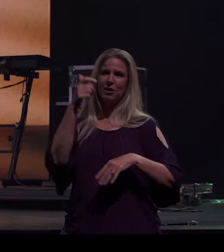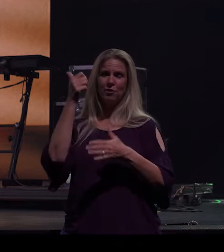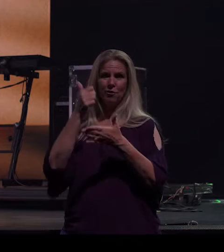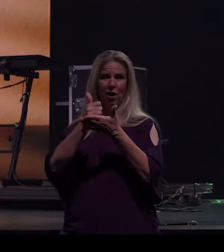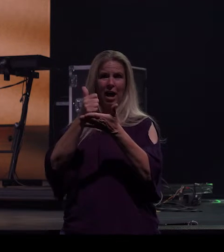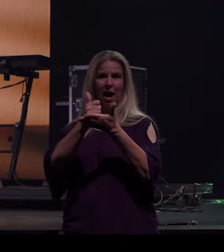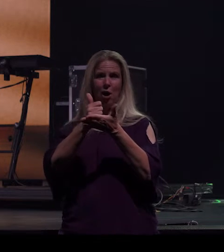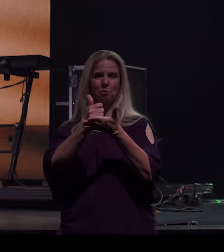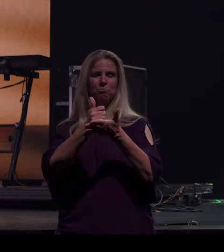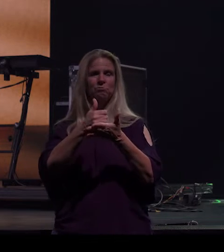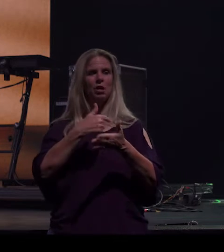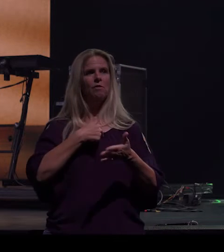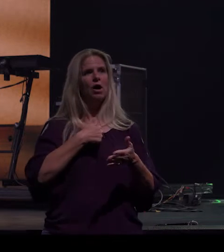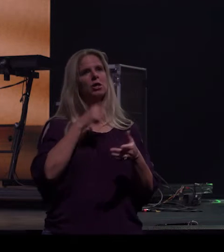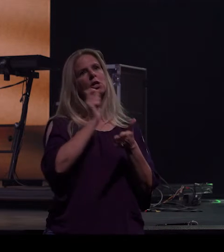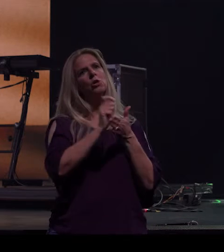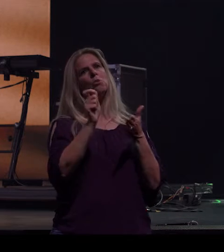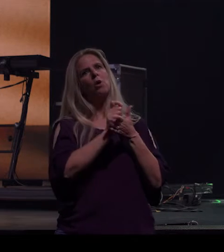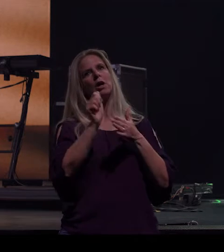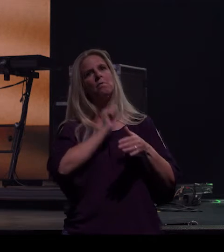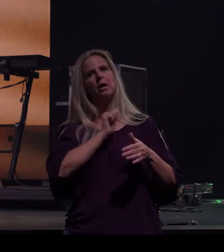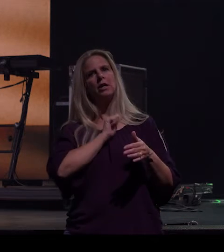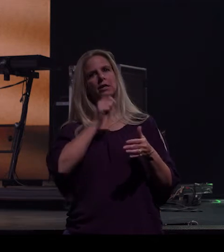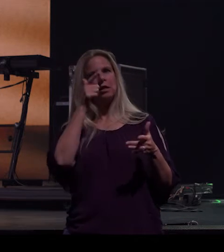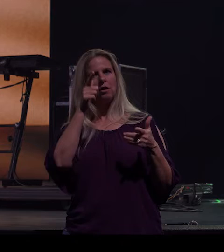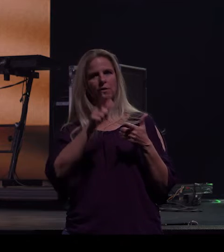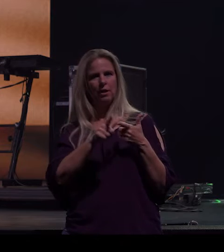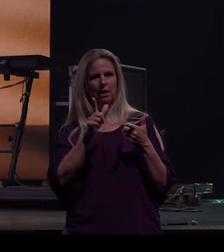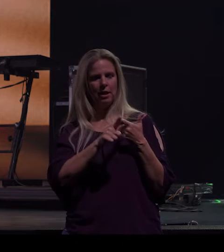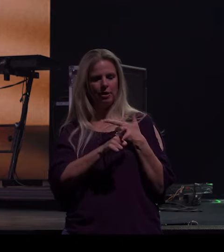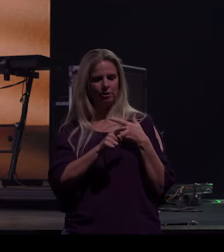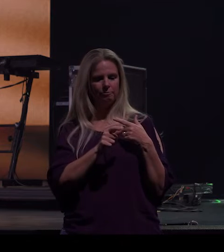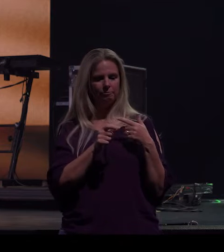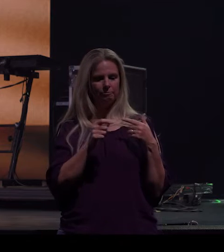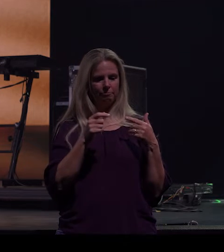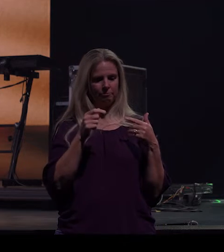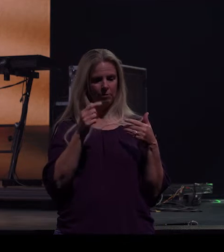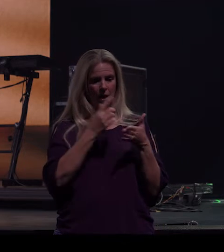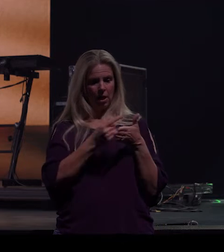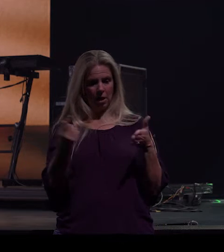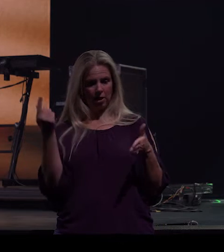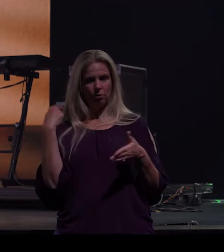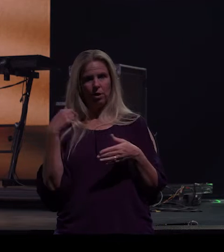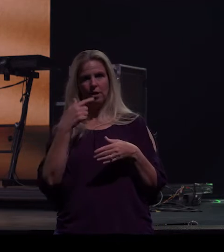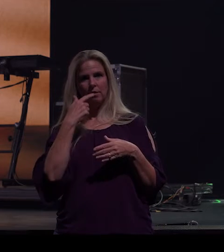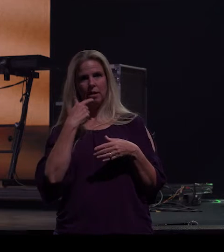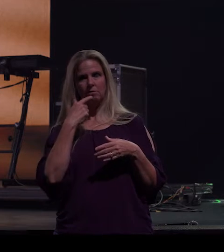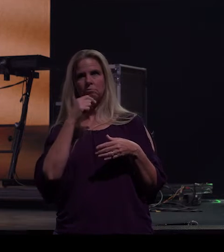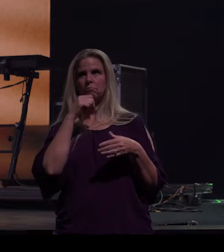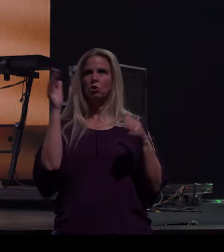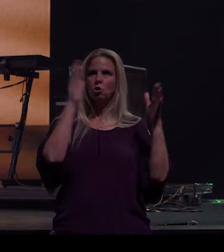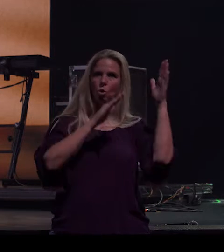If I was gonna write myself a letter, last week I told you I would write myself a letter, don't worry so much.